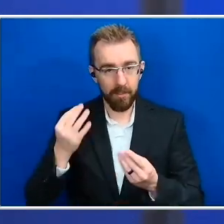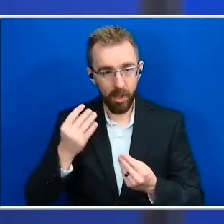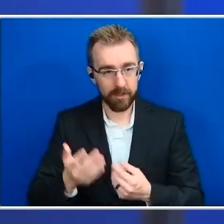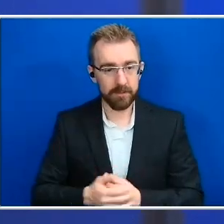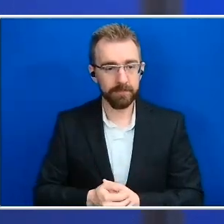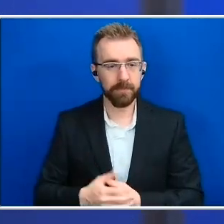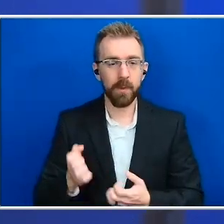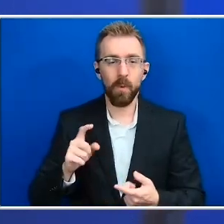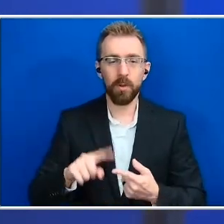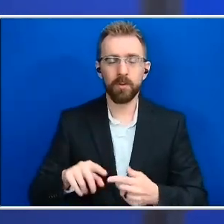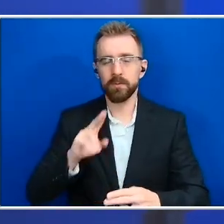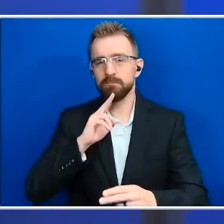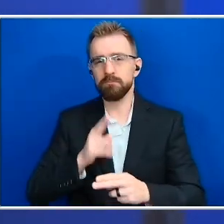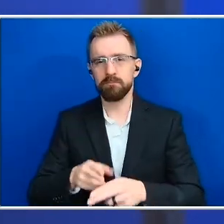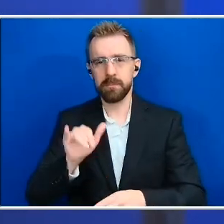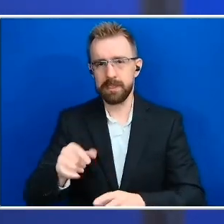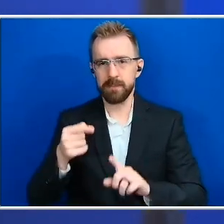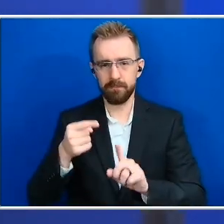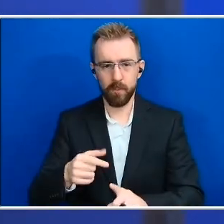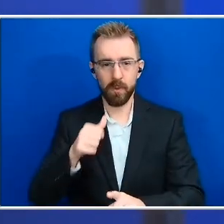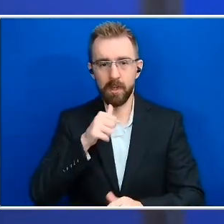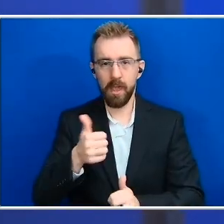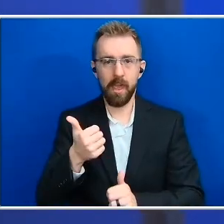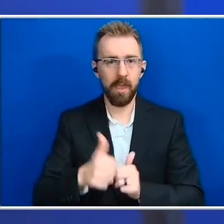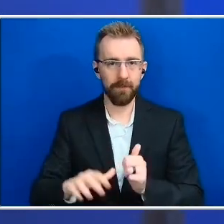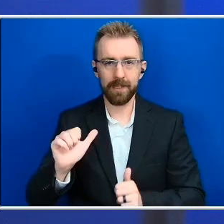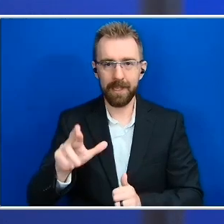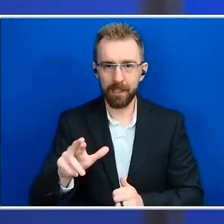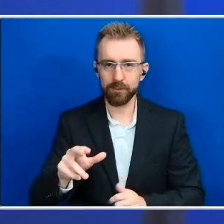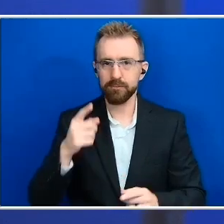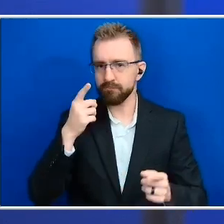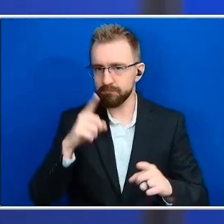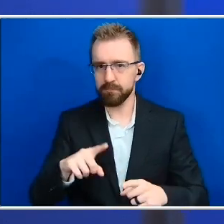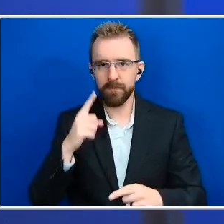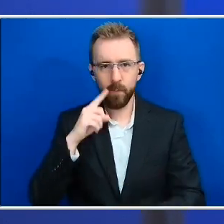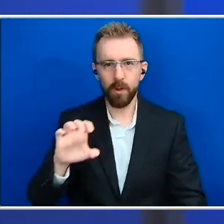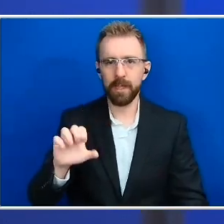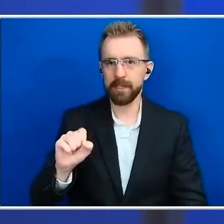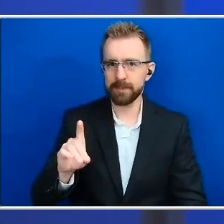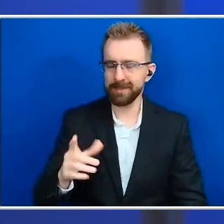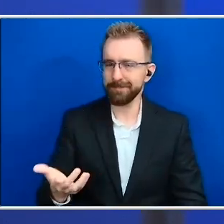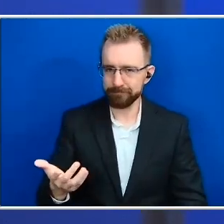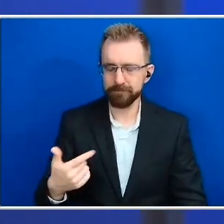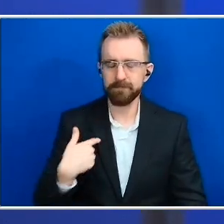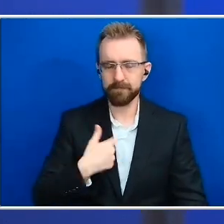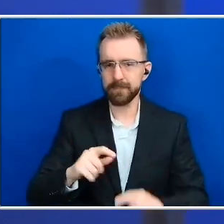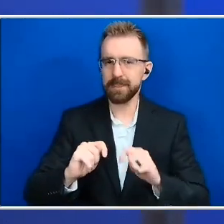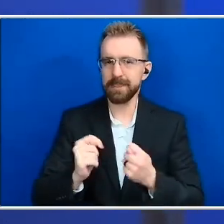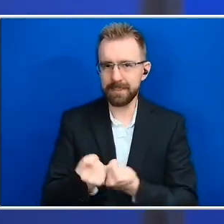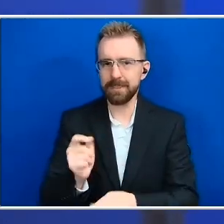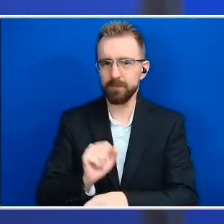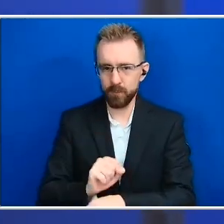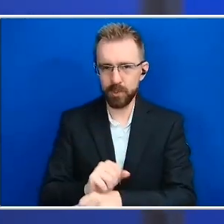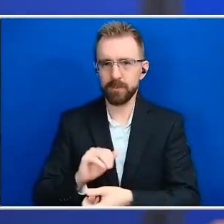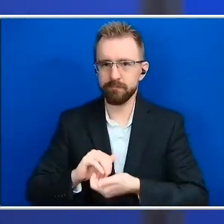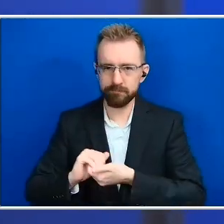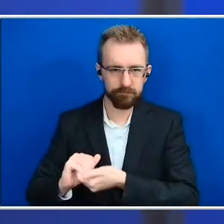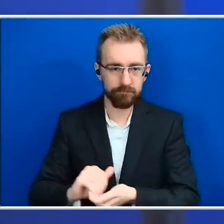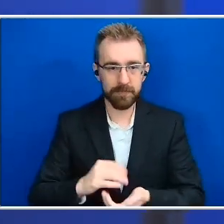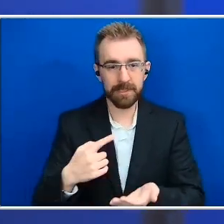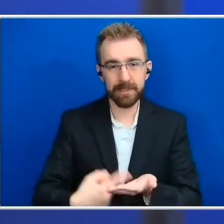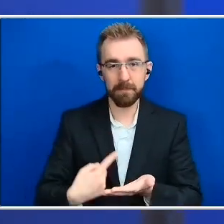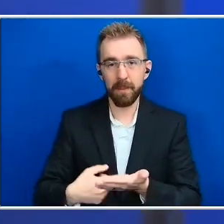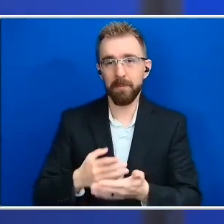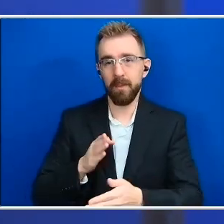point that not every cancer is suitable for ESD. We are a teamwork. Even sometimes after the tumor